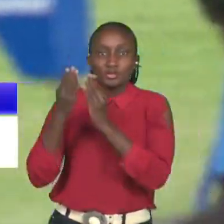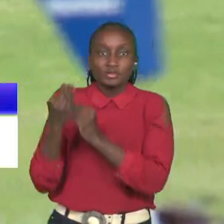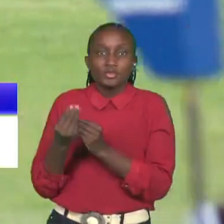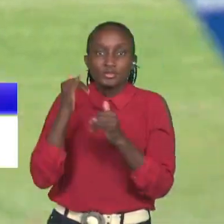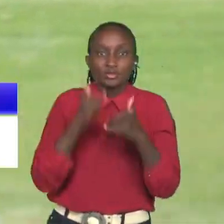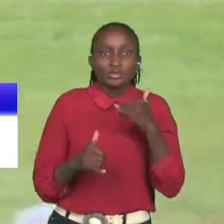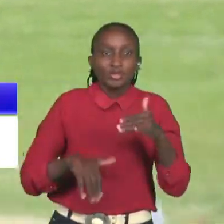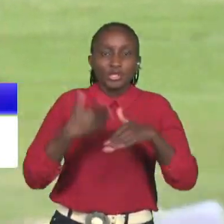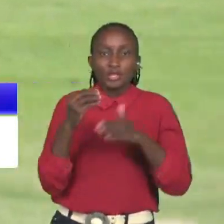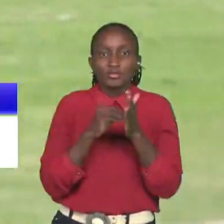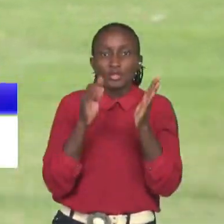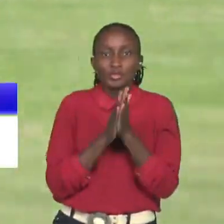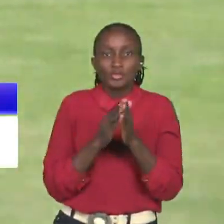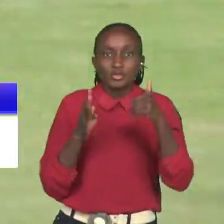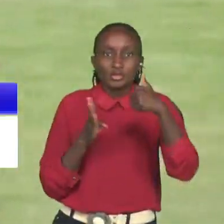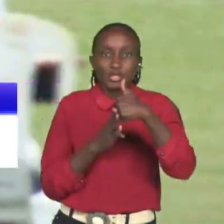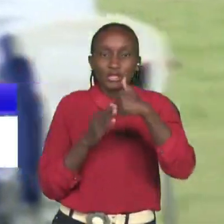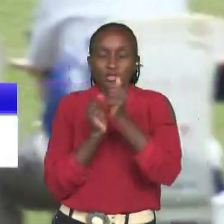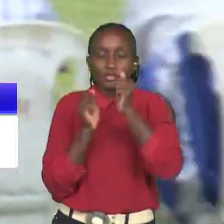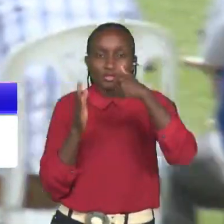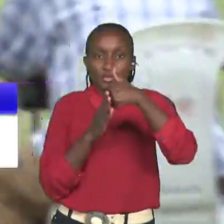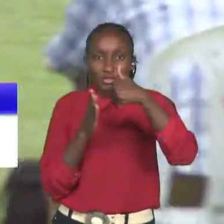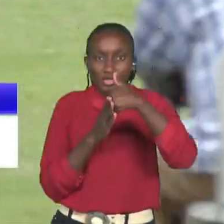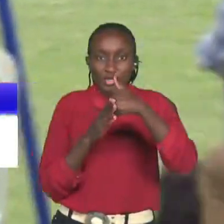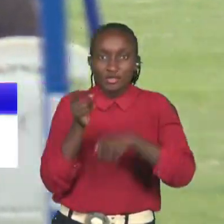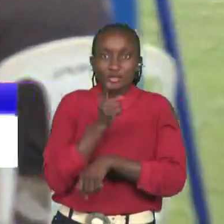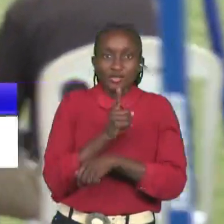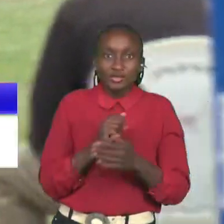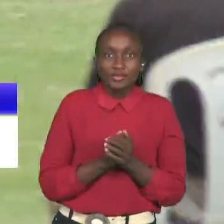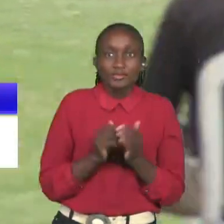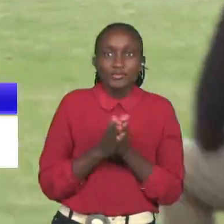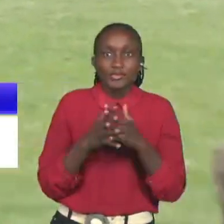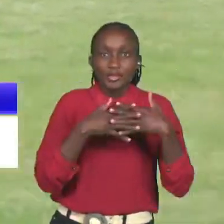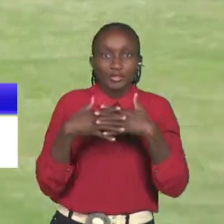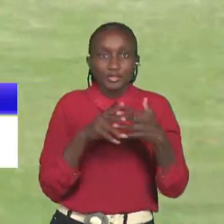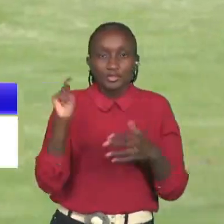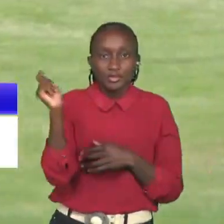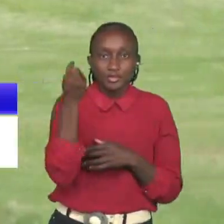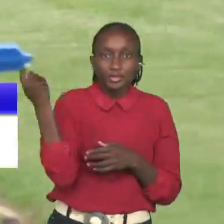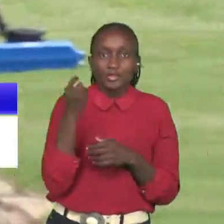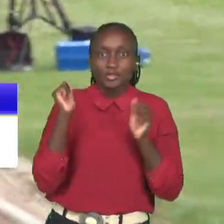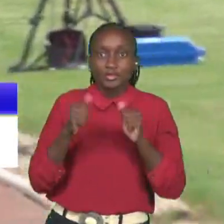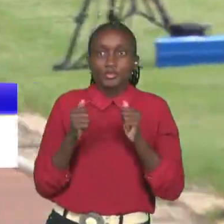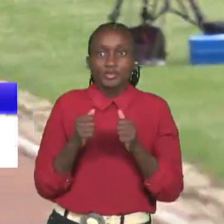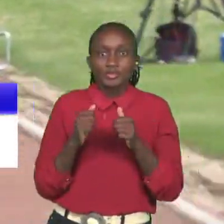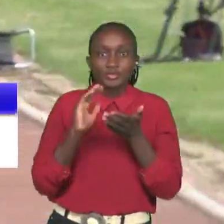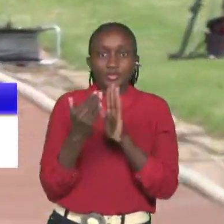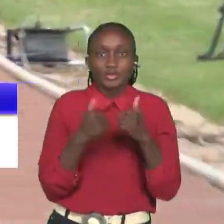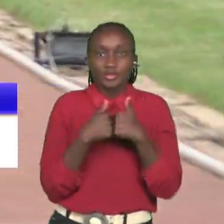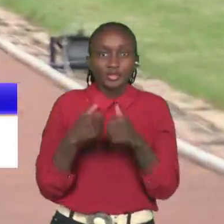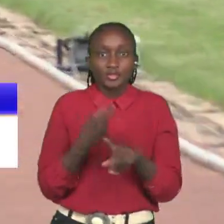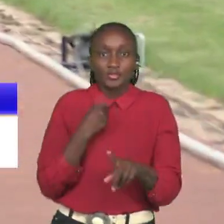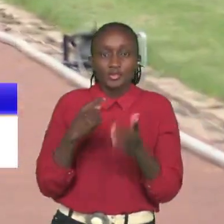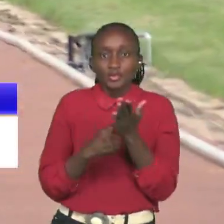after posting 9:18.01 in winning the heat. Apart from the American, the Kenyans are likely to face the challenge from